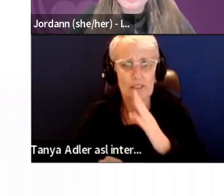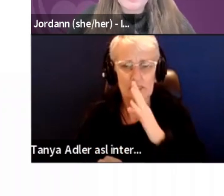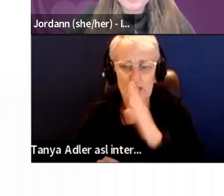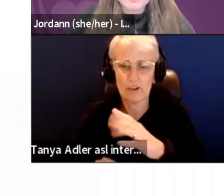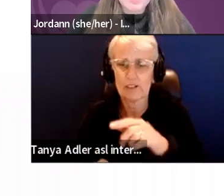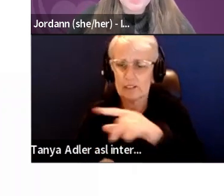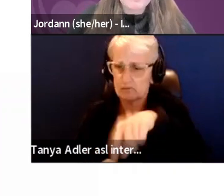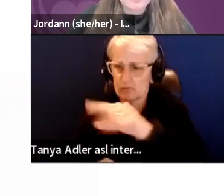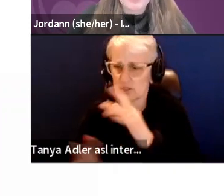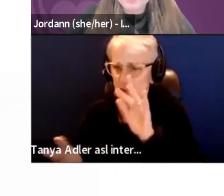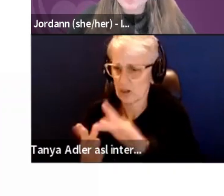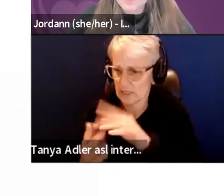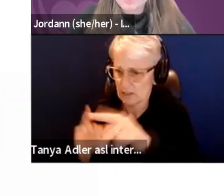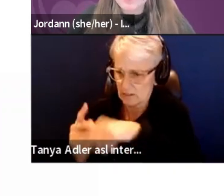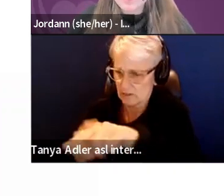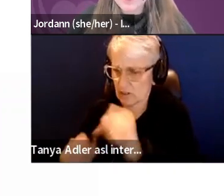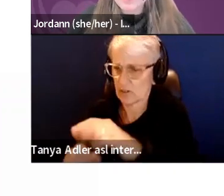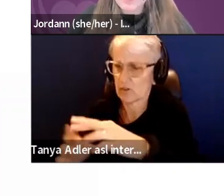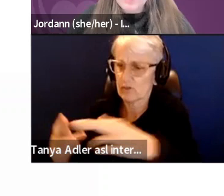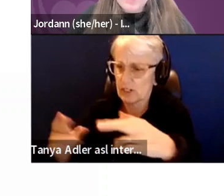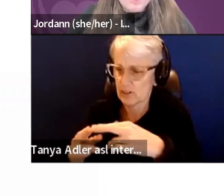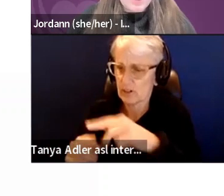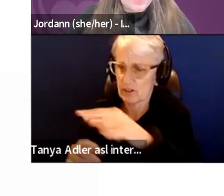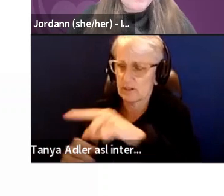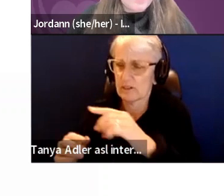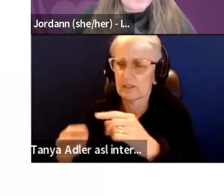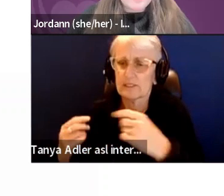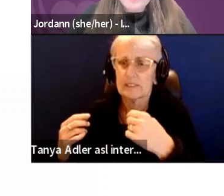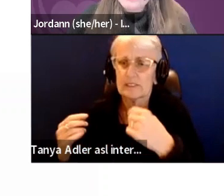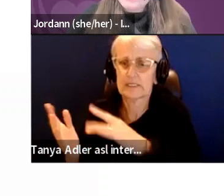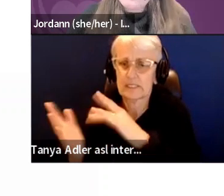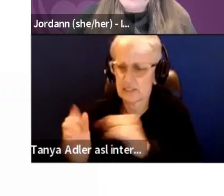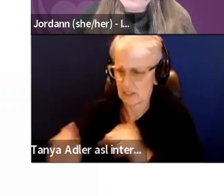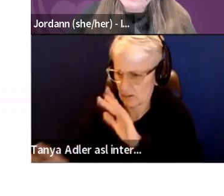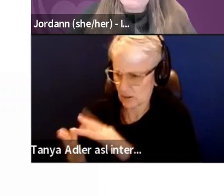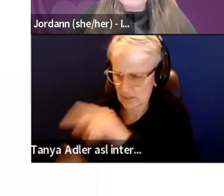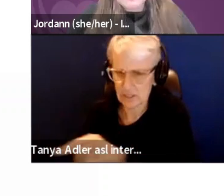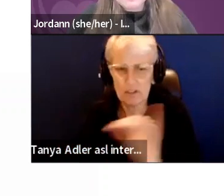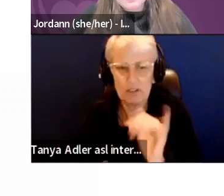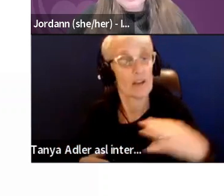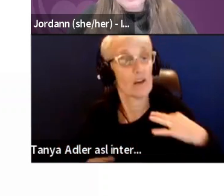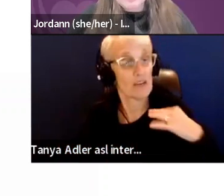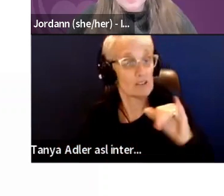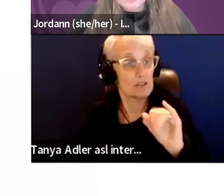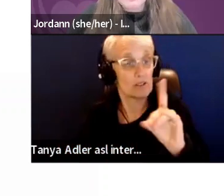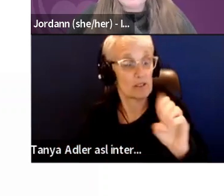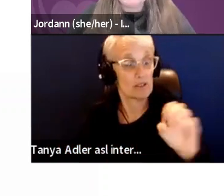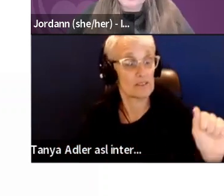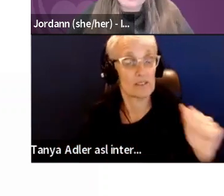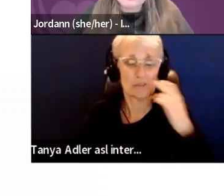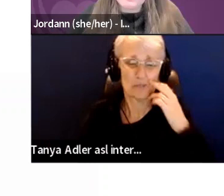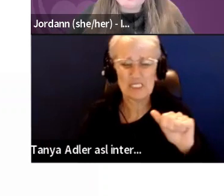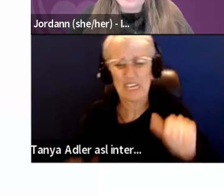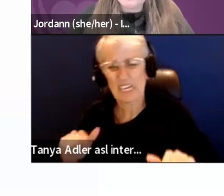a regional innovation center. Those folks can help you out too. And then apply to IDEA Fund. If you're hesitating to apply and